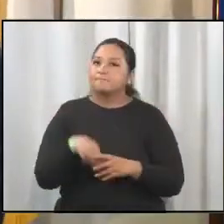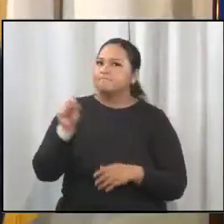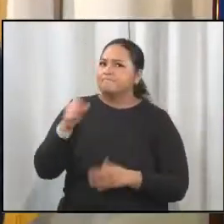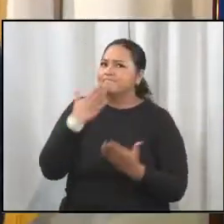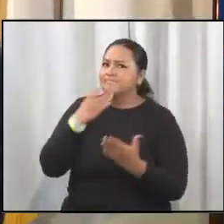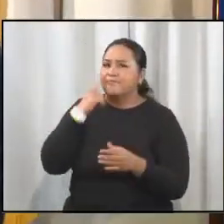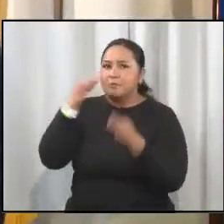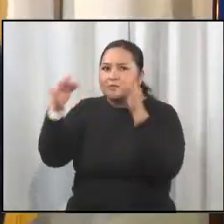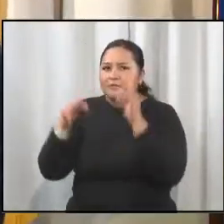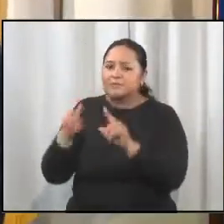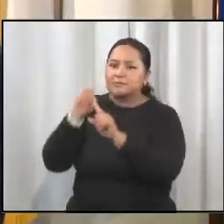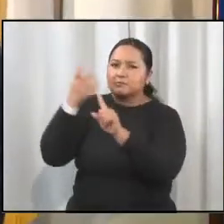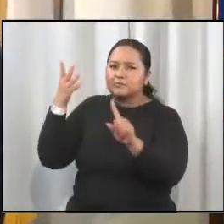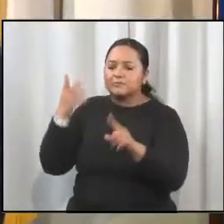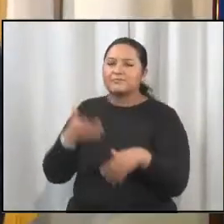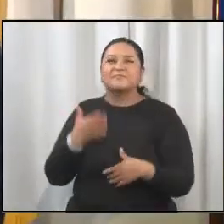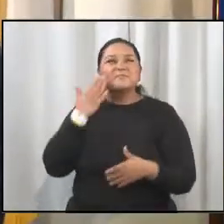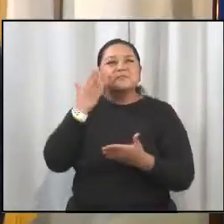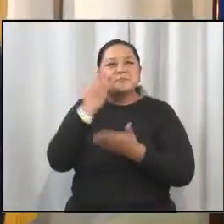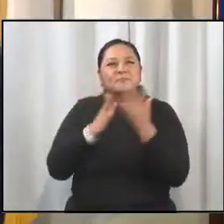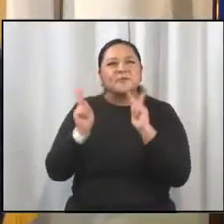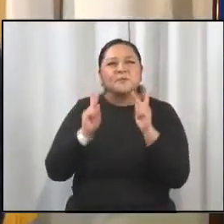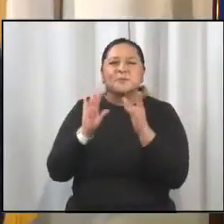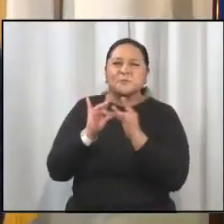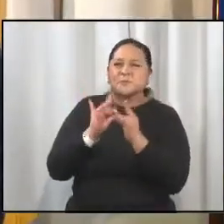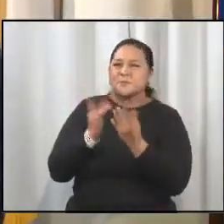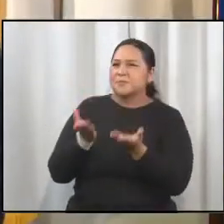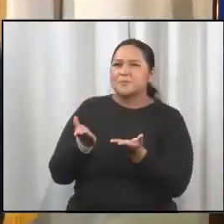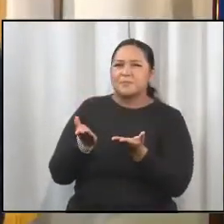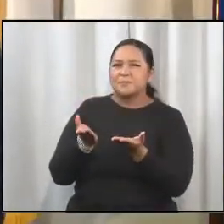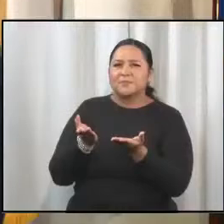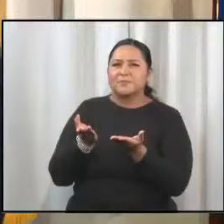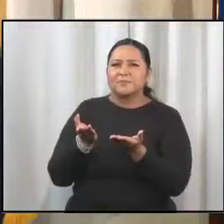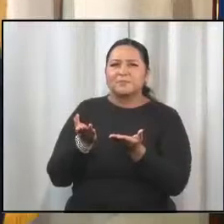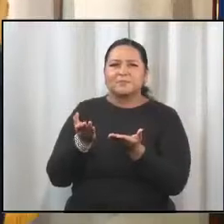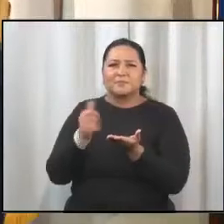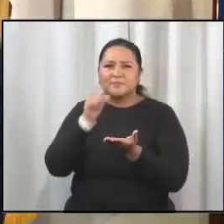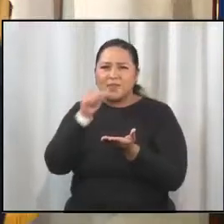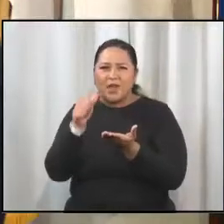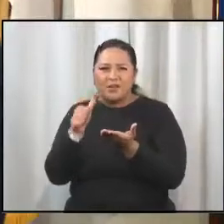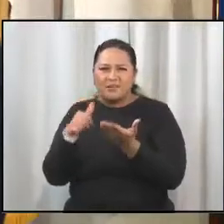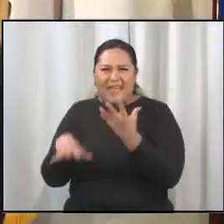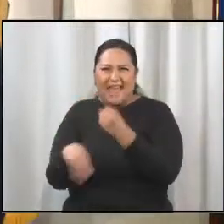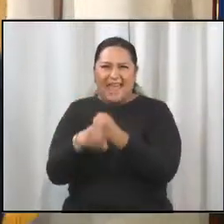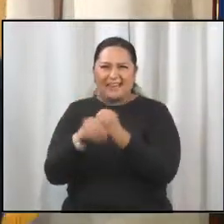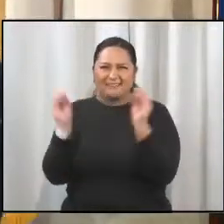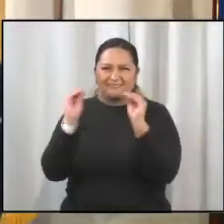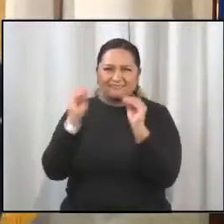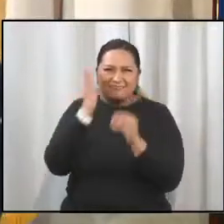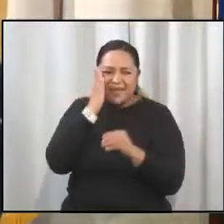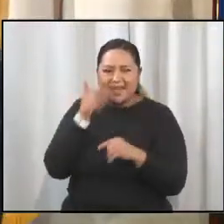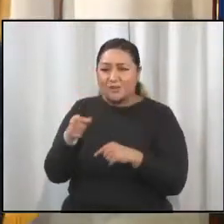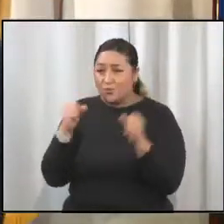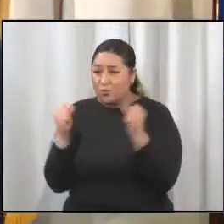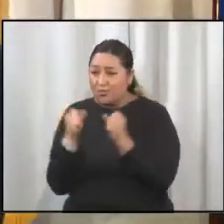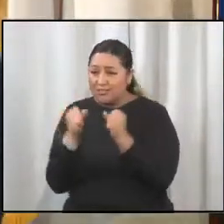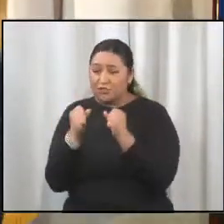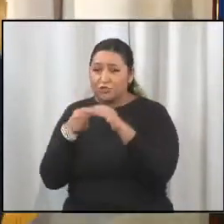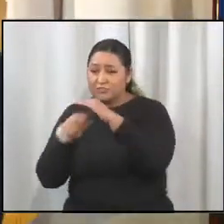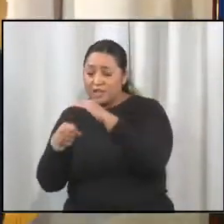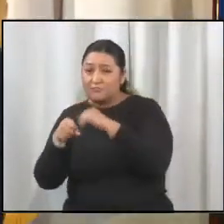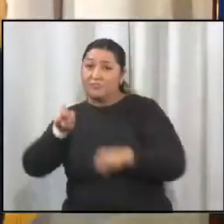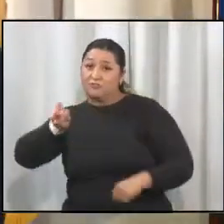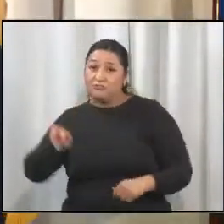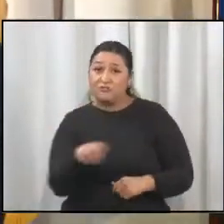folks, they'll say, hey, this isn't adding any capacity because we're just shifting from winter shelter to this. But it's actually